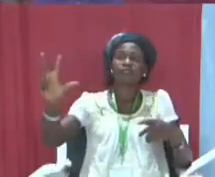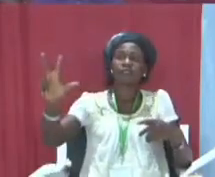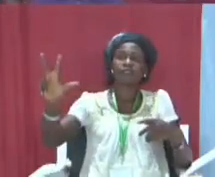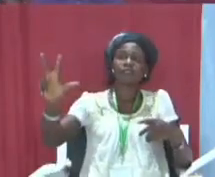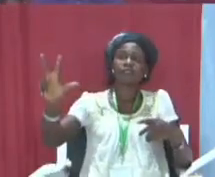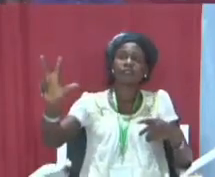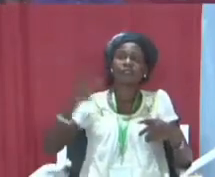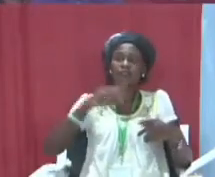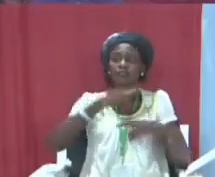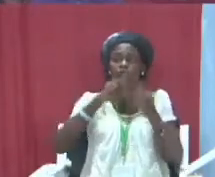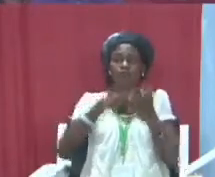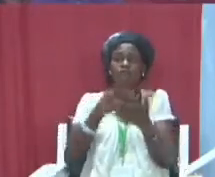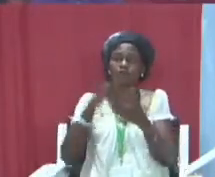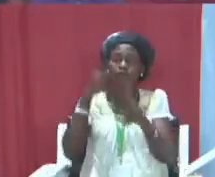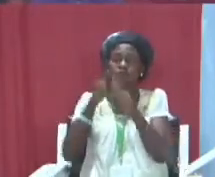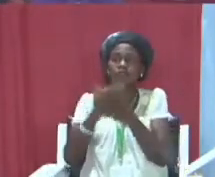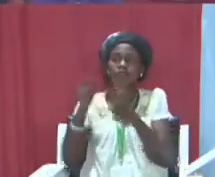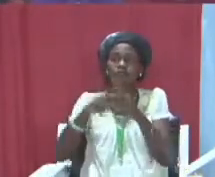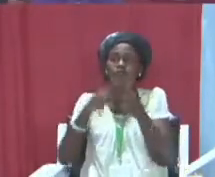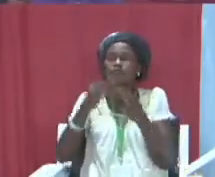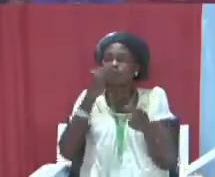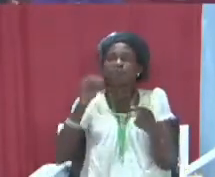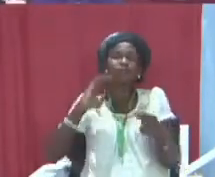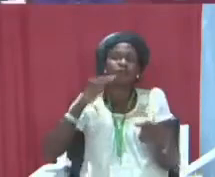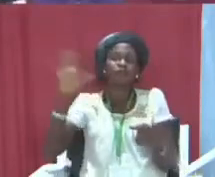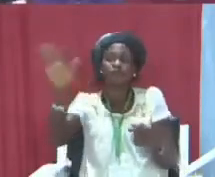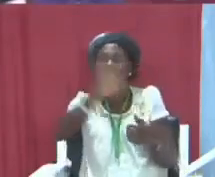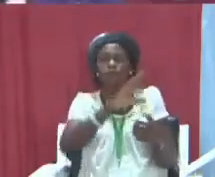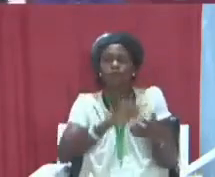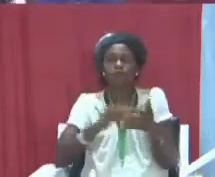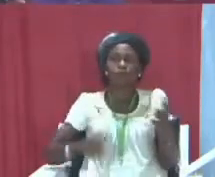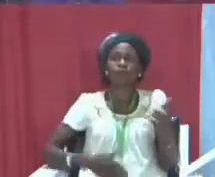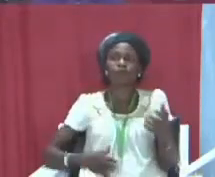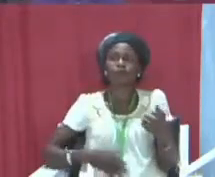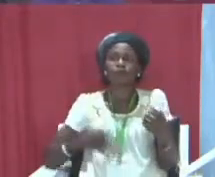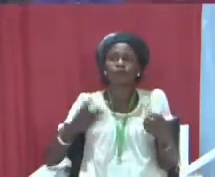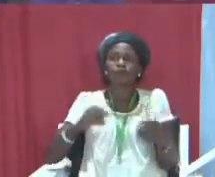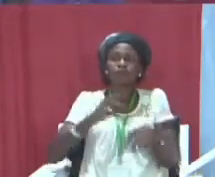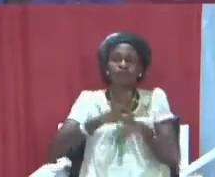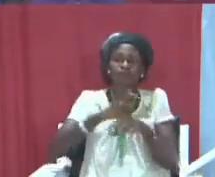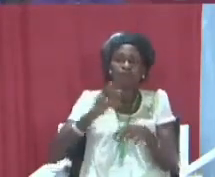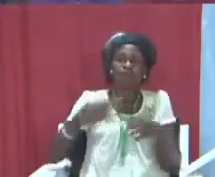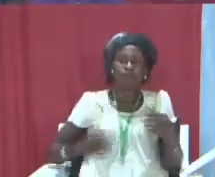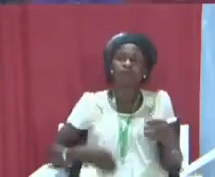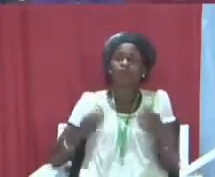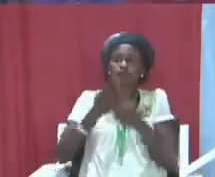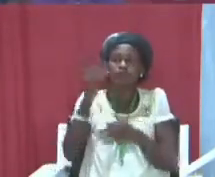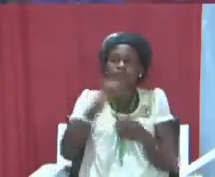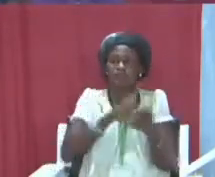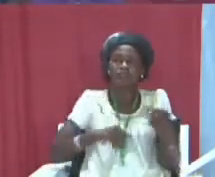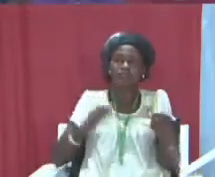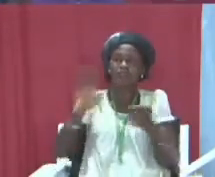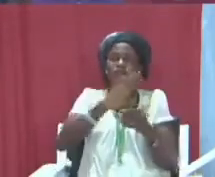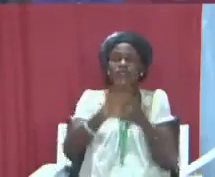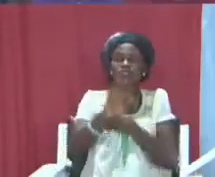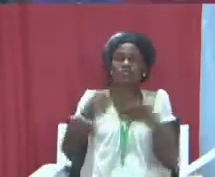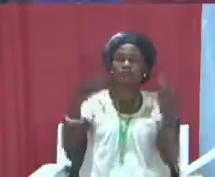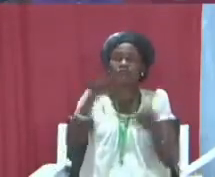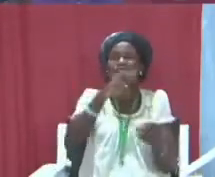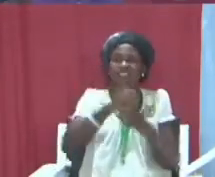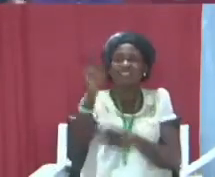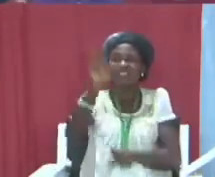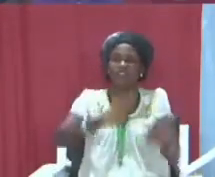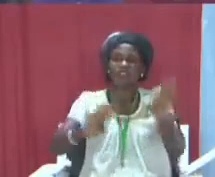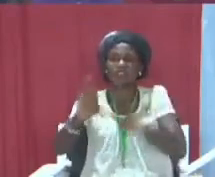53, it will get to the point that you begin to eat the fruit of your own body, the flesh of your sons and your daughters, whom the Lord your God has given you, in the